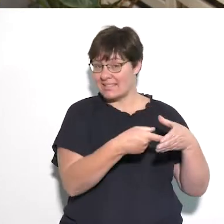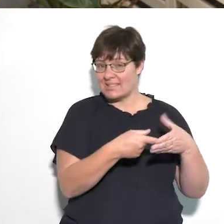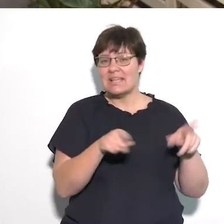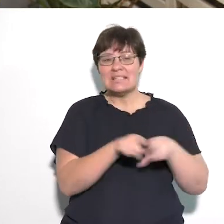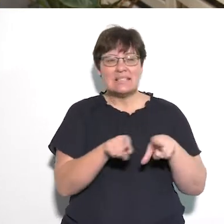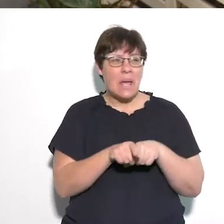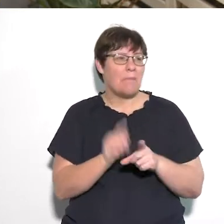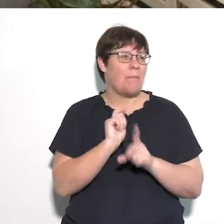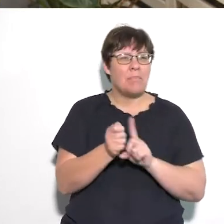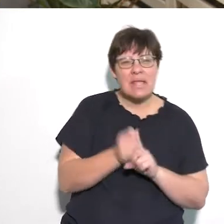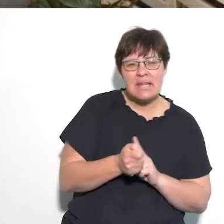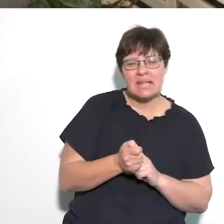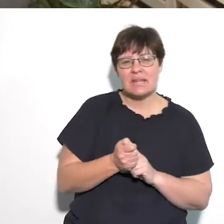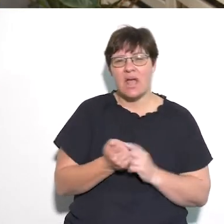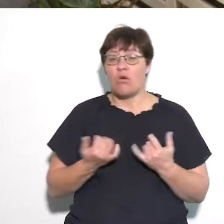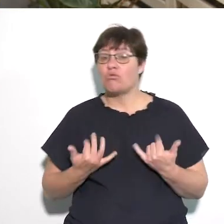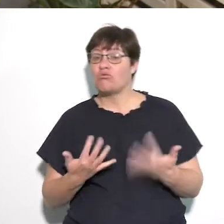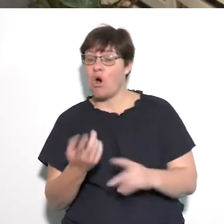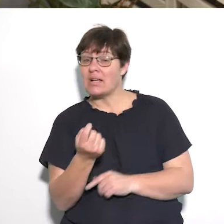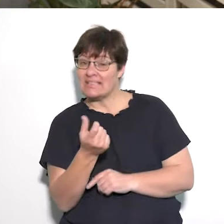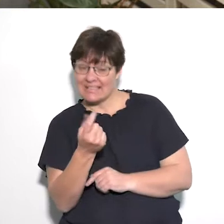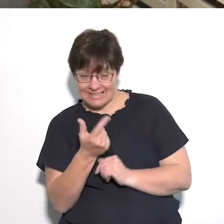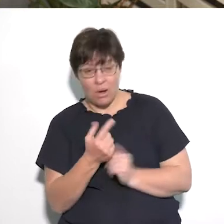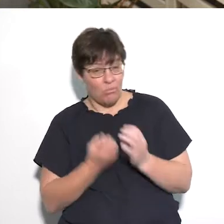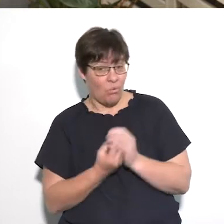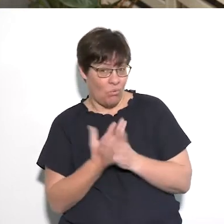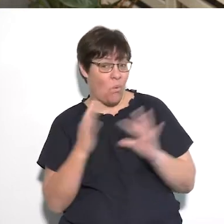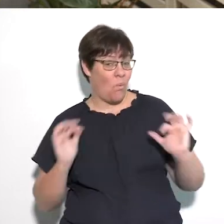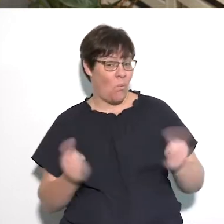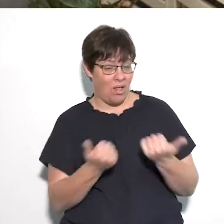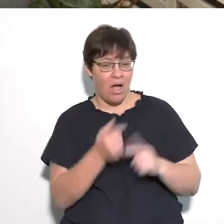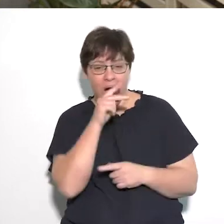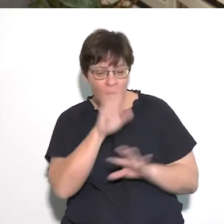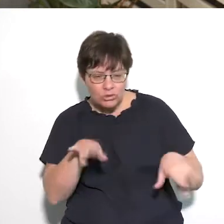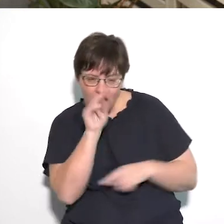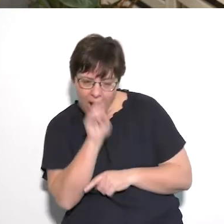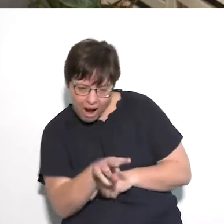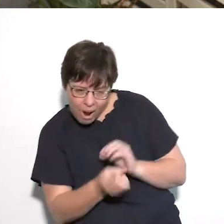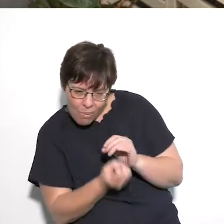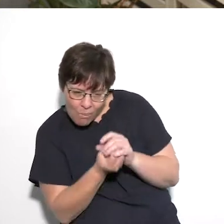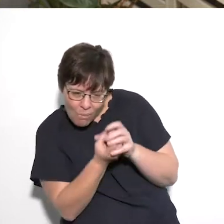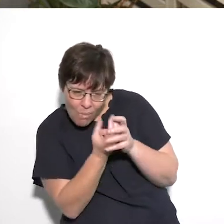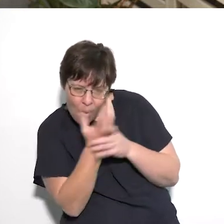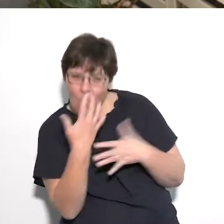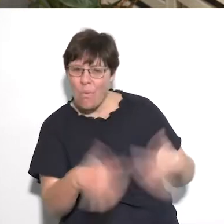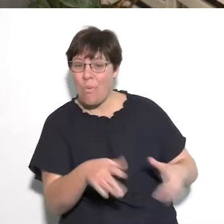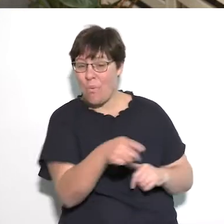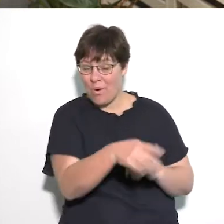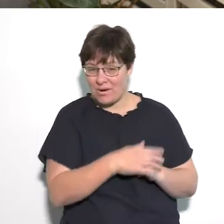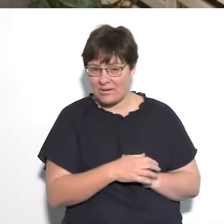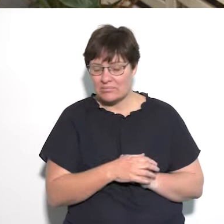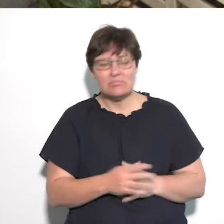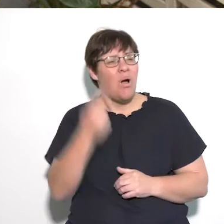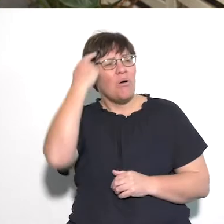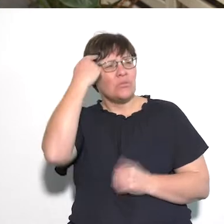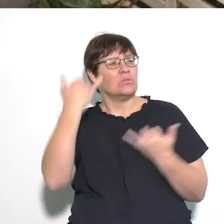do beans and grass seed. They also grow very well. And the children love observing the growth of the seeds. So I